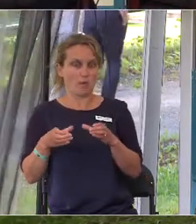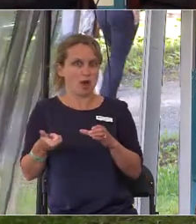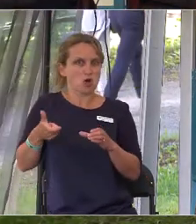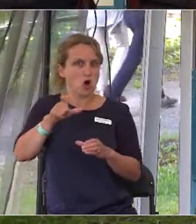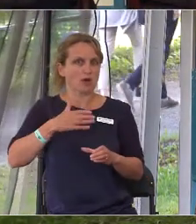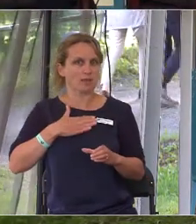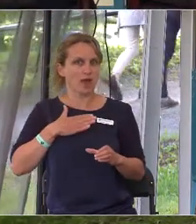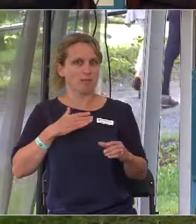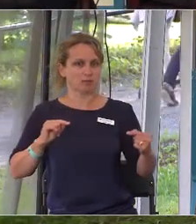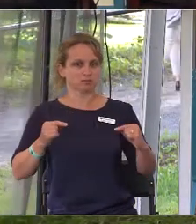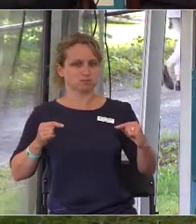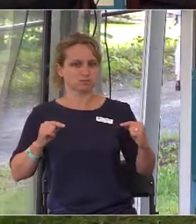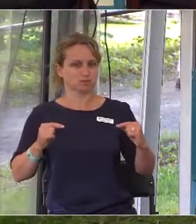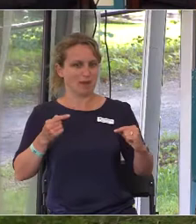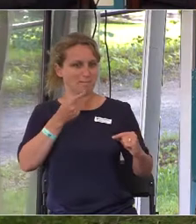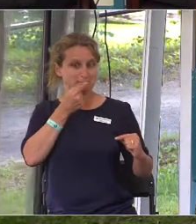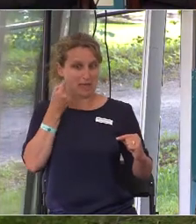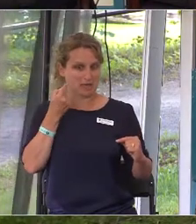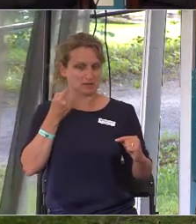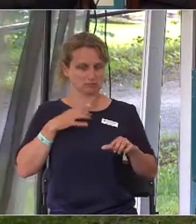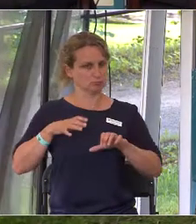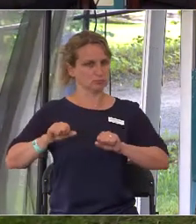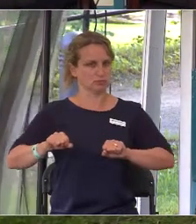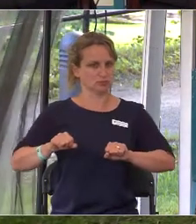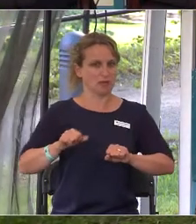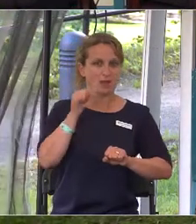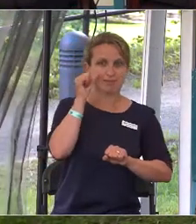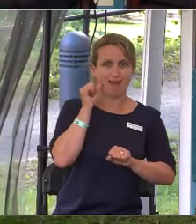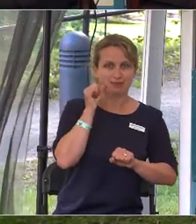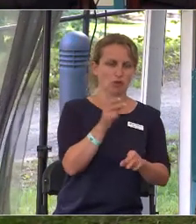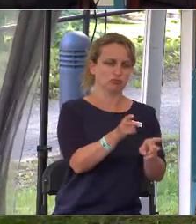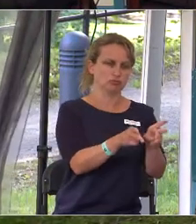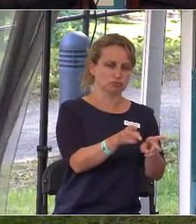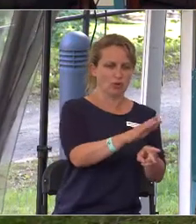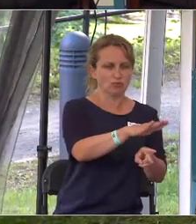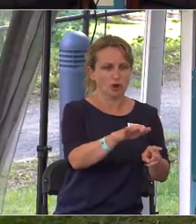were there cooking and taking care of children, and now they are coming.